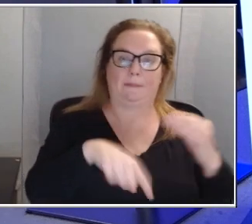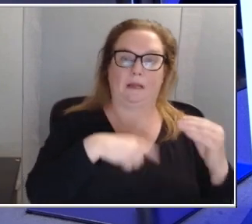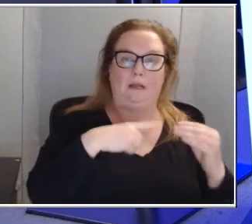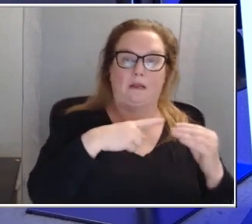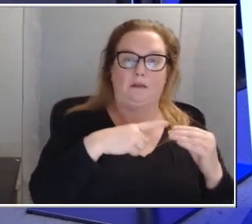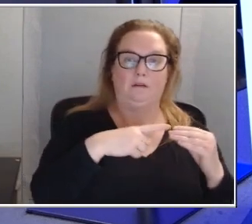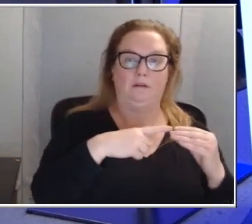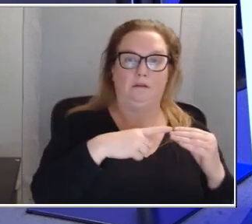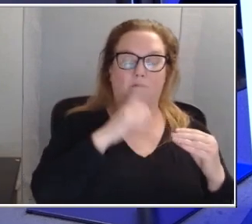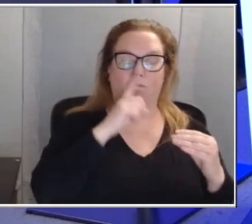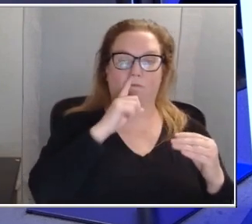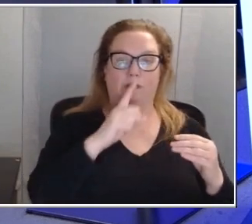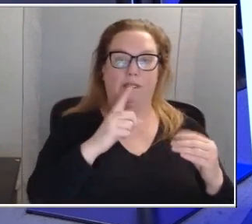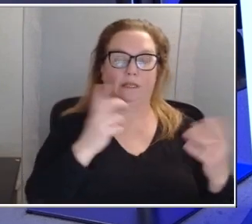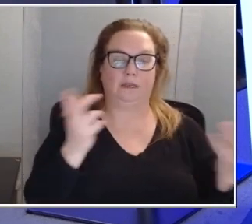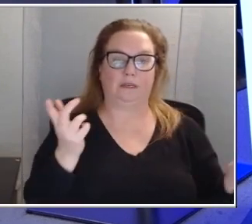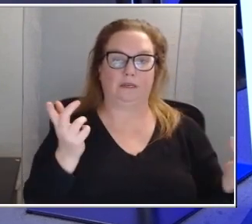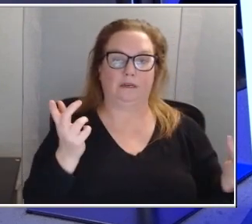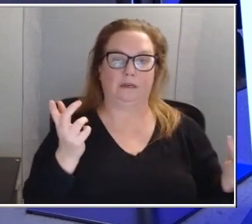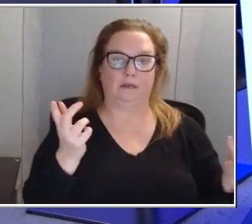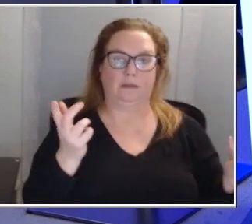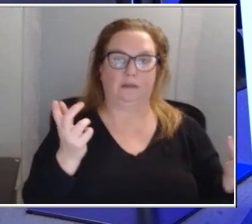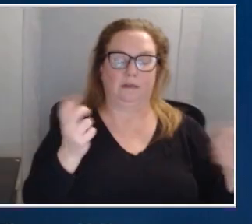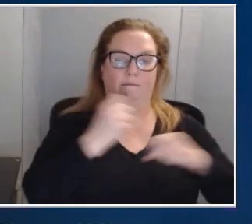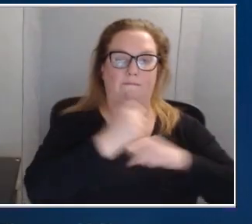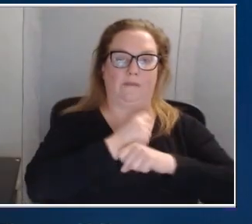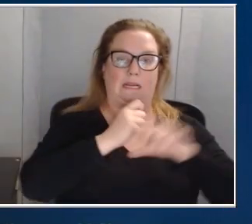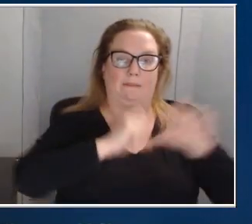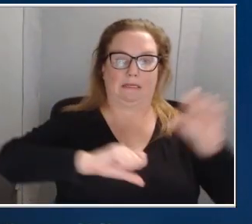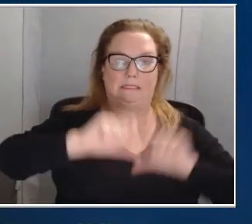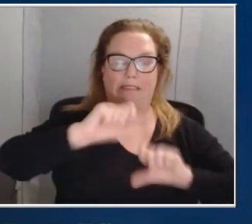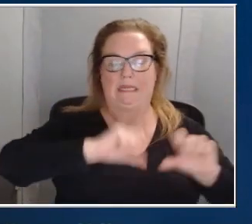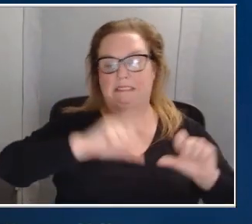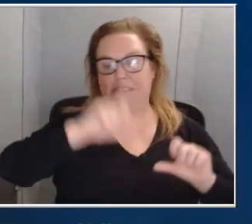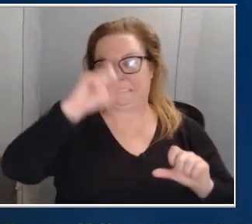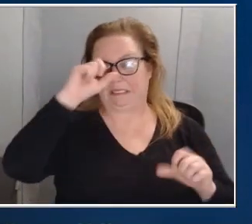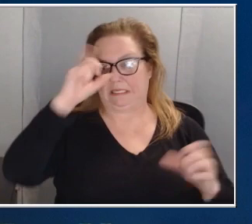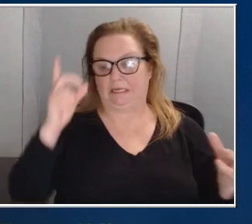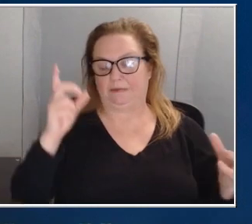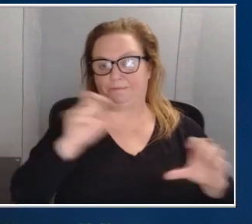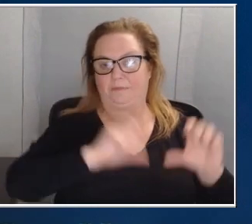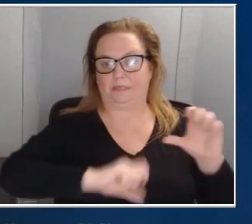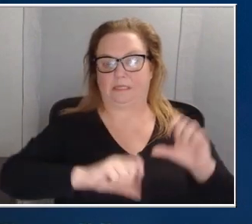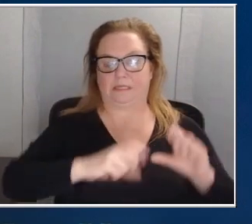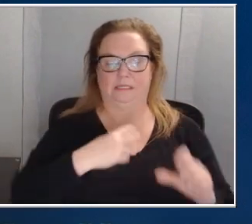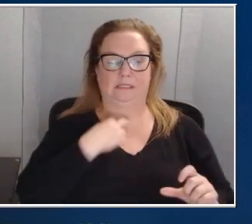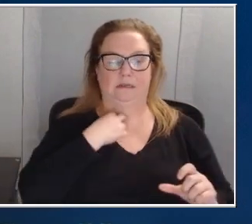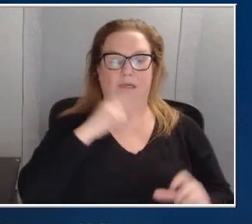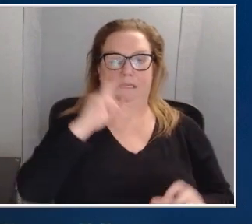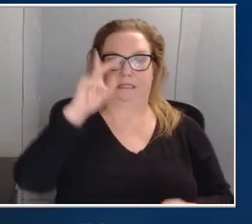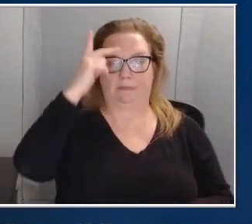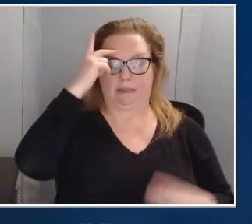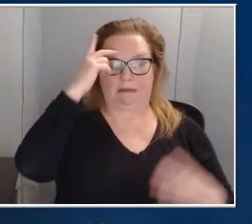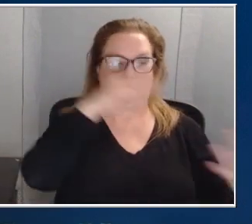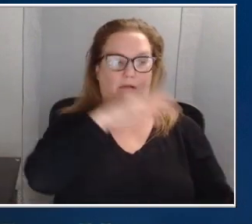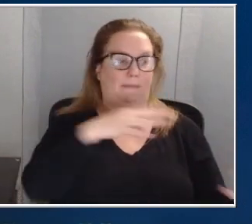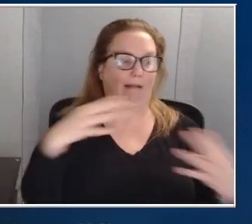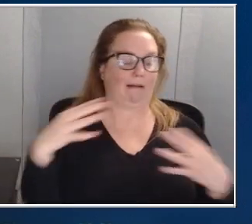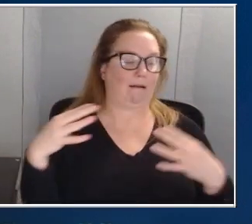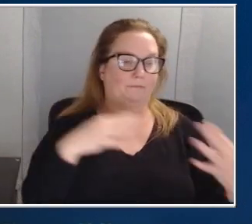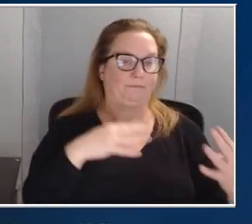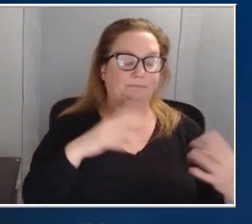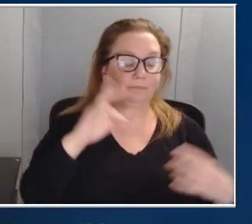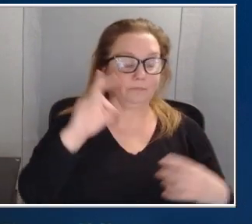not really, people are, I don't think they're fighting about the science. I think science just gets caught in a political battle. And because there's a